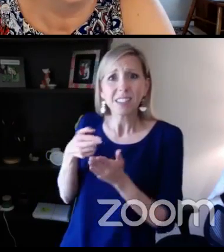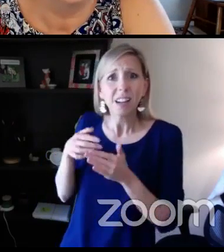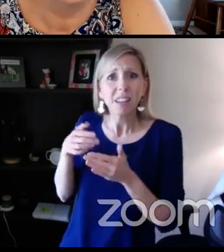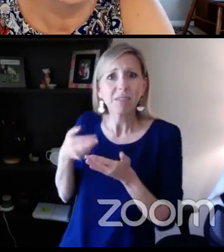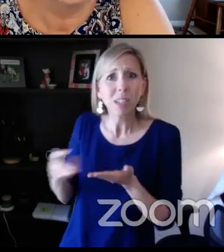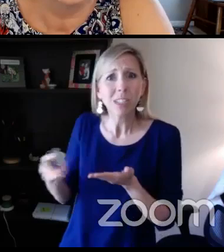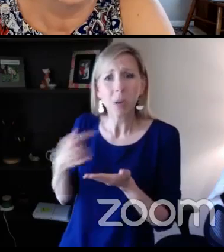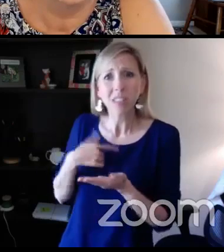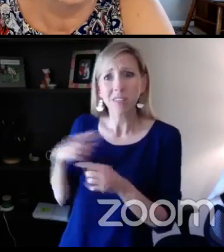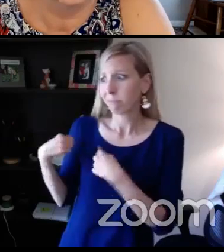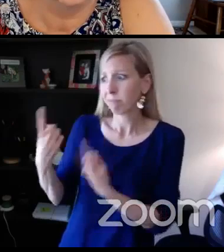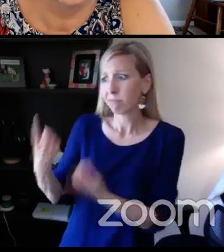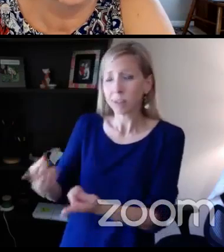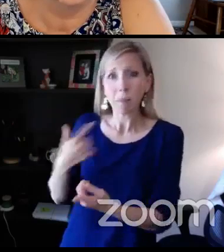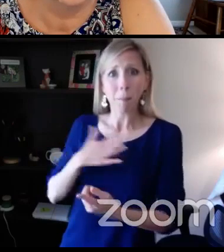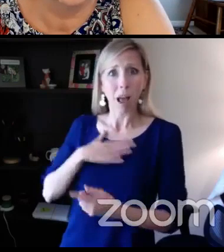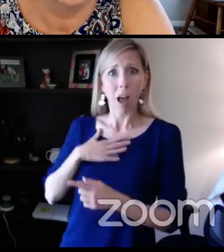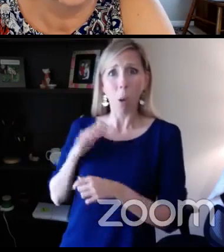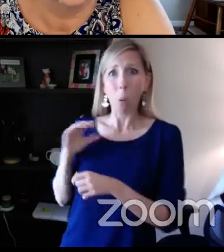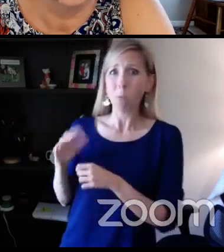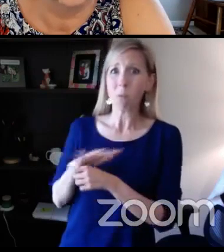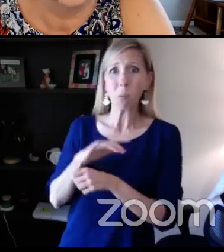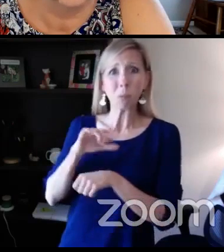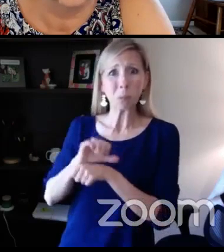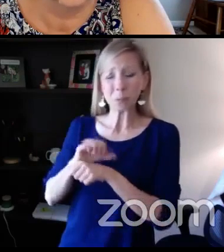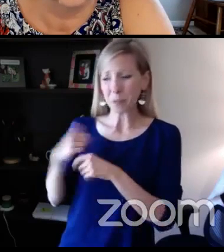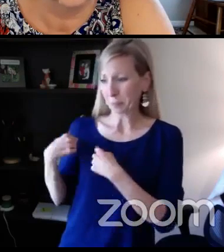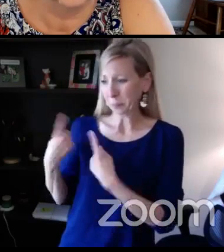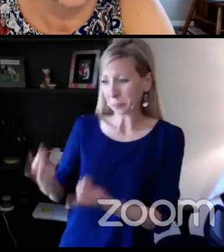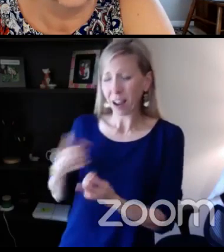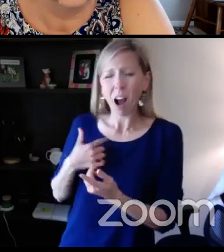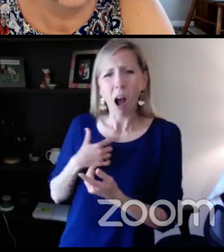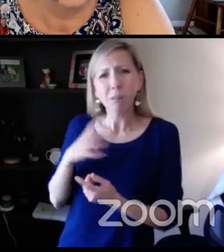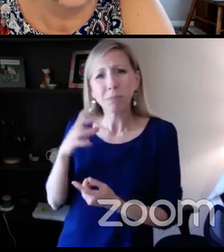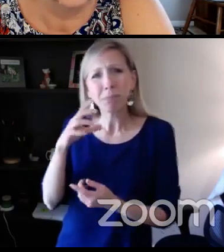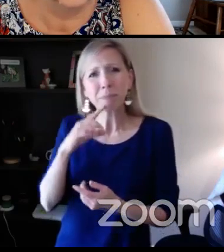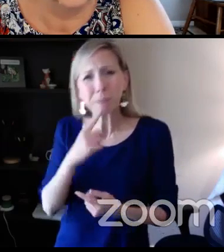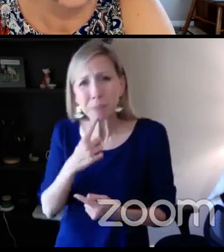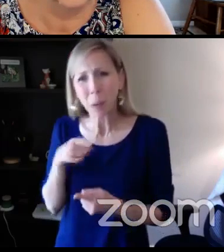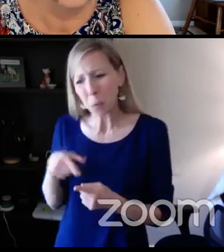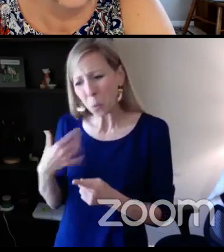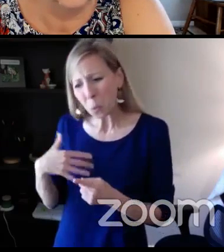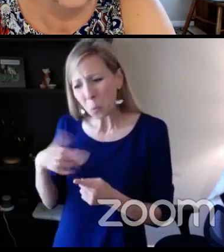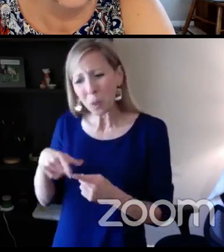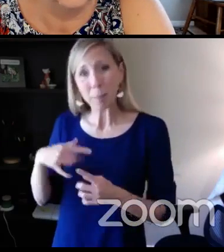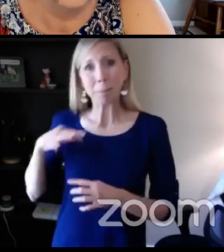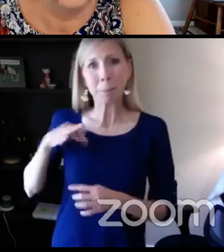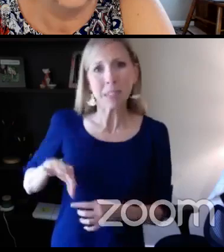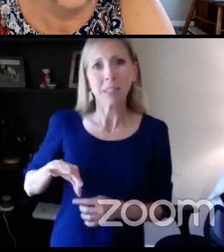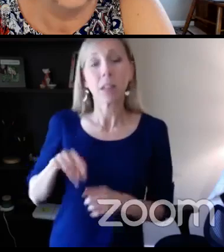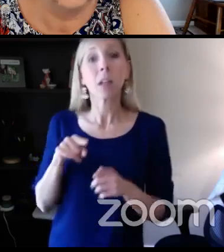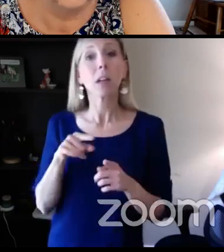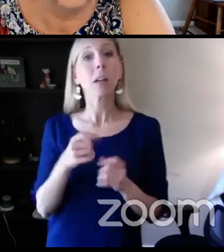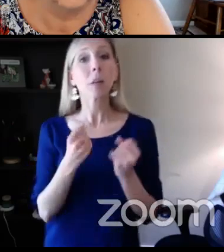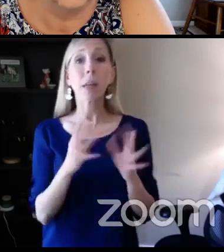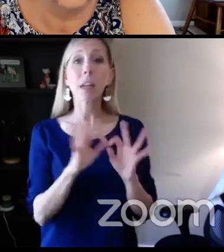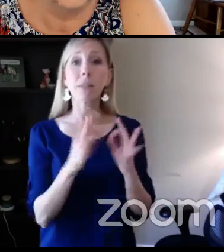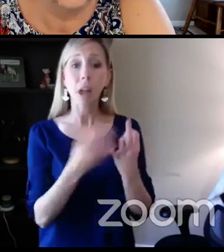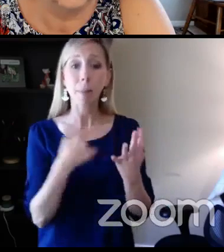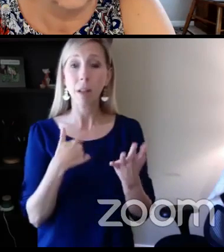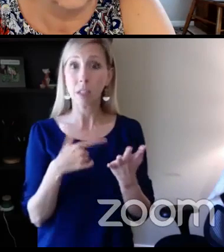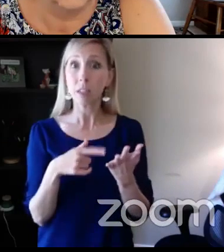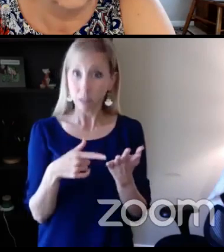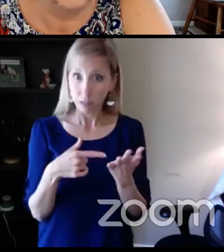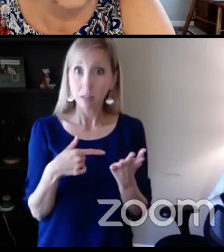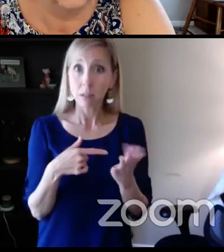of information, and parents have asked many questions when they get to, when they have a child and you're